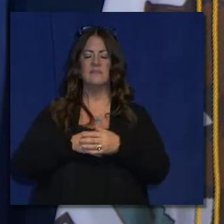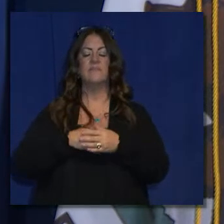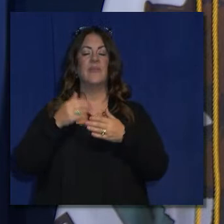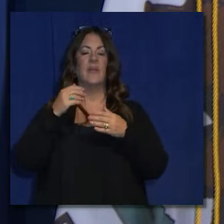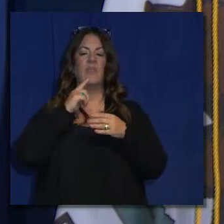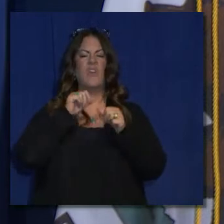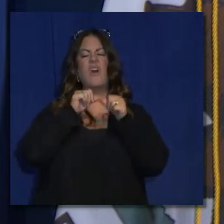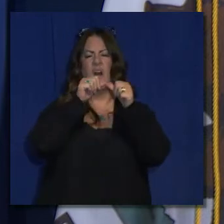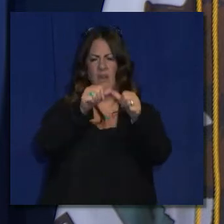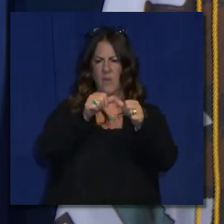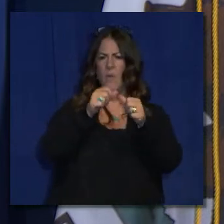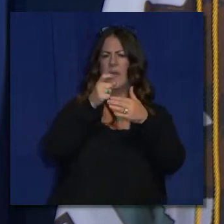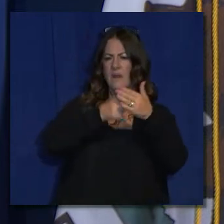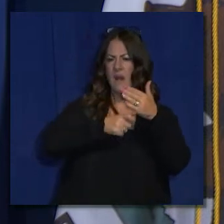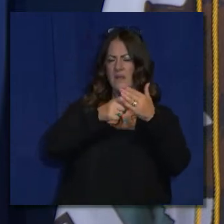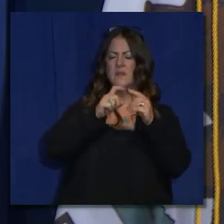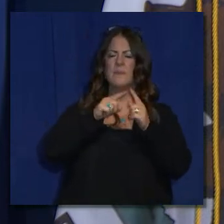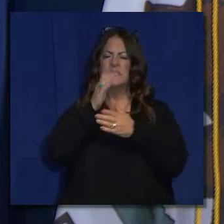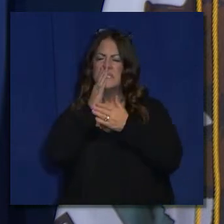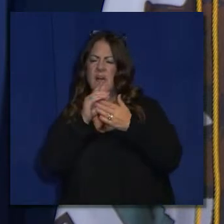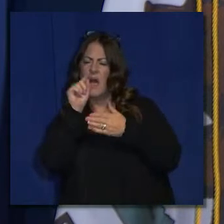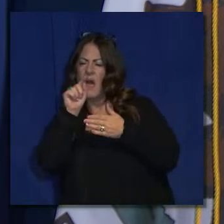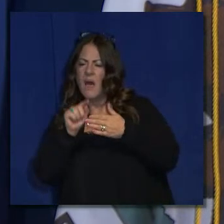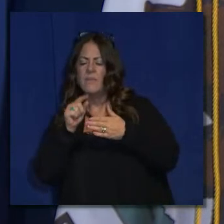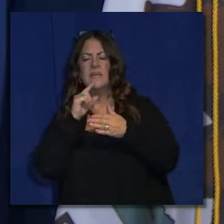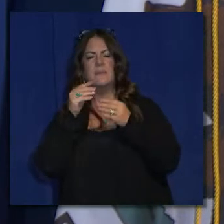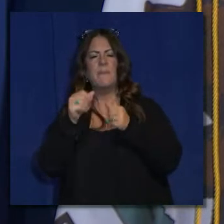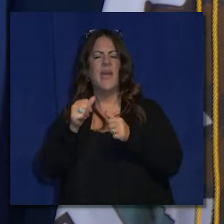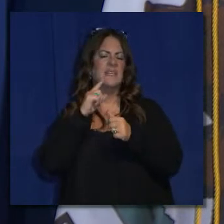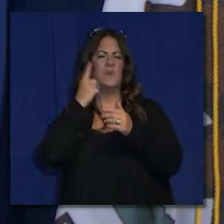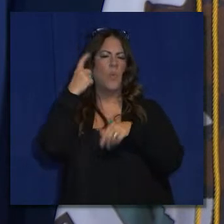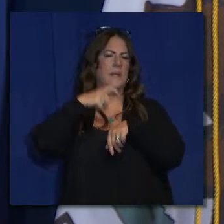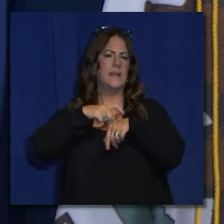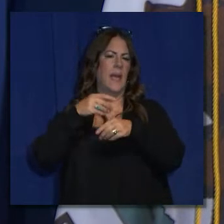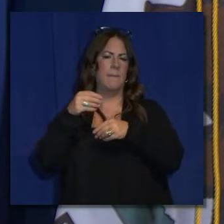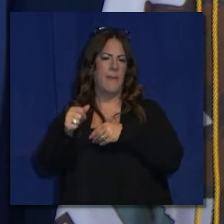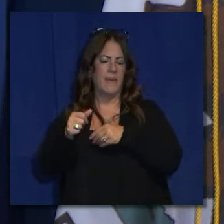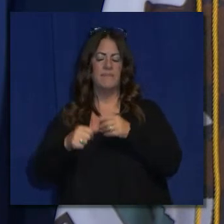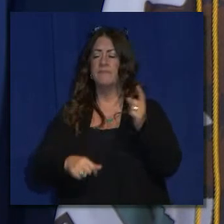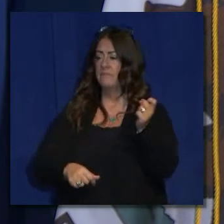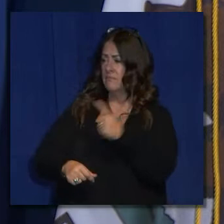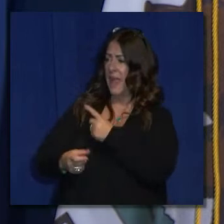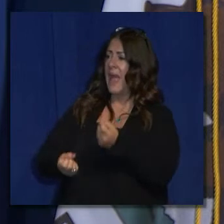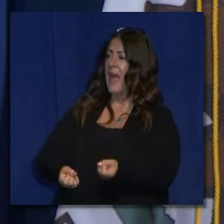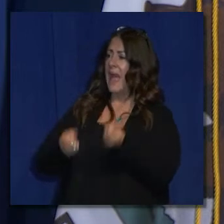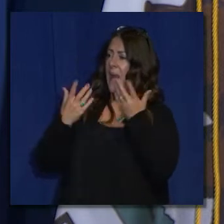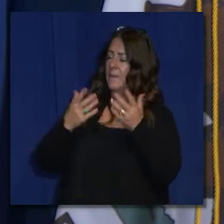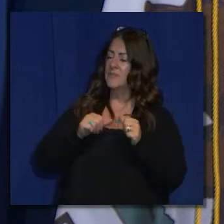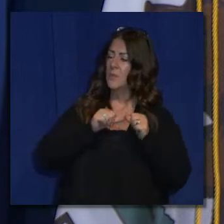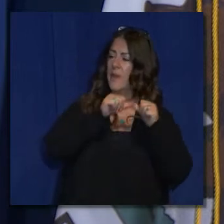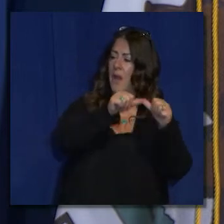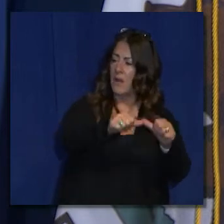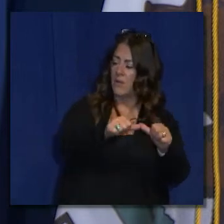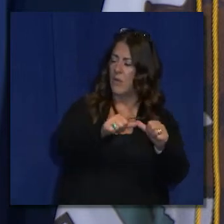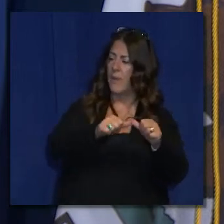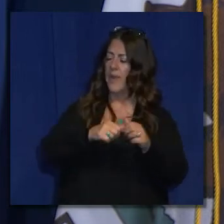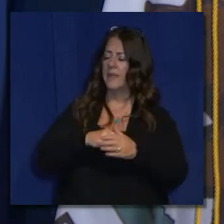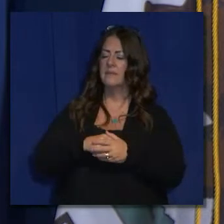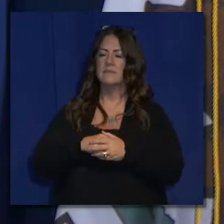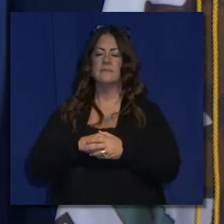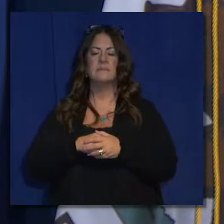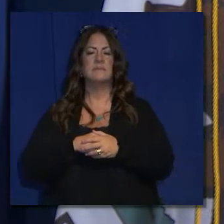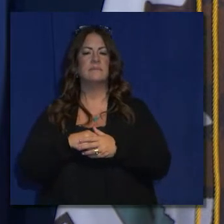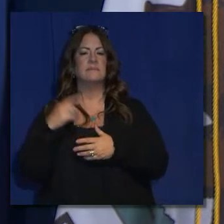ongoing costs, some of them are just one-time startup costs. Okay. Can you say how much will be ongoing? I